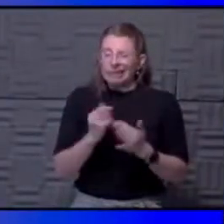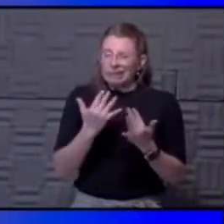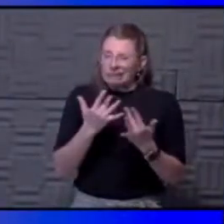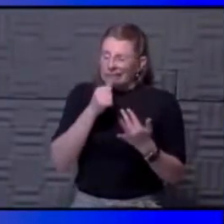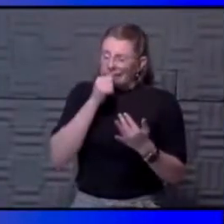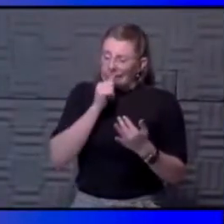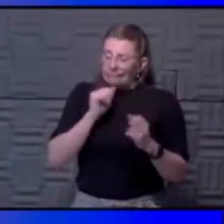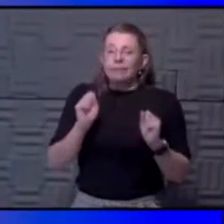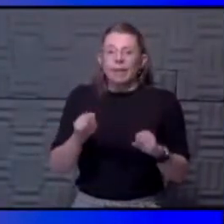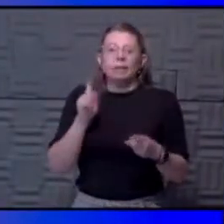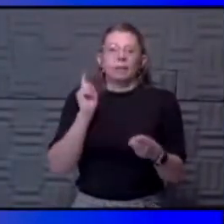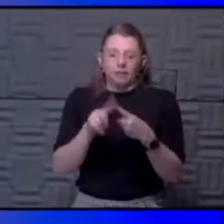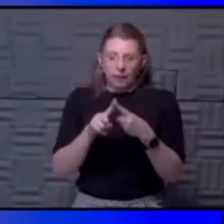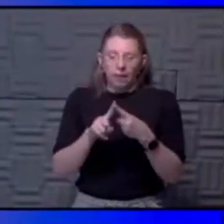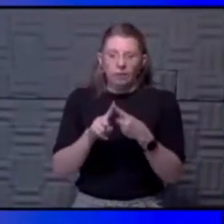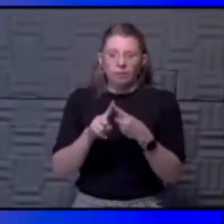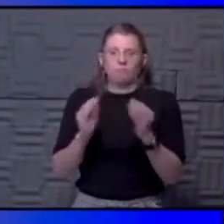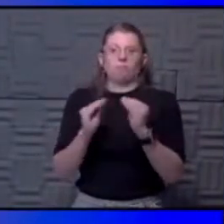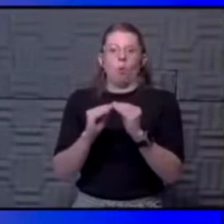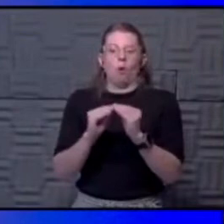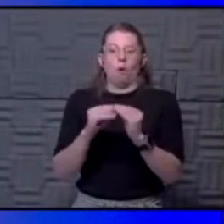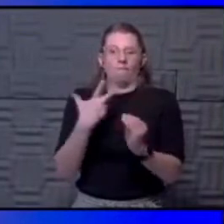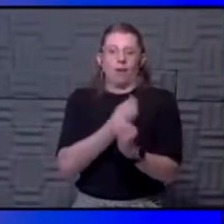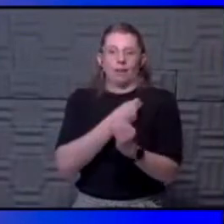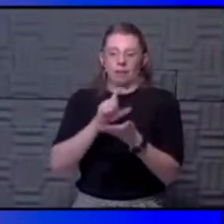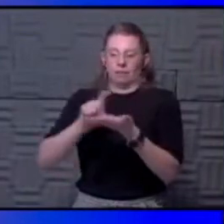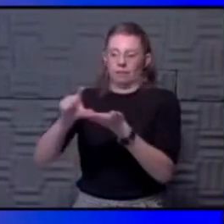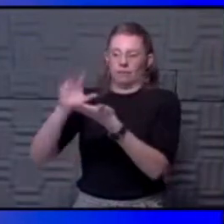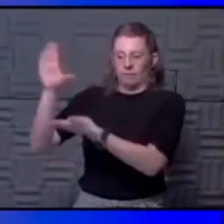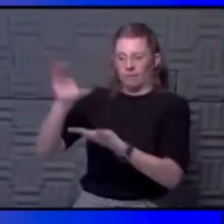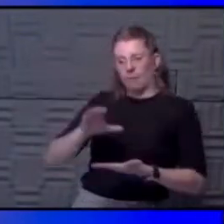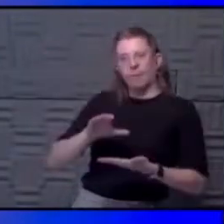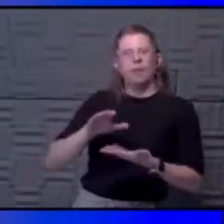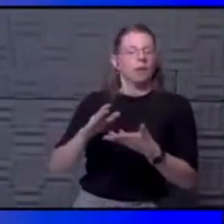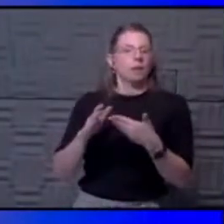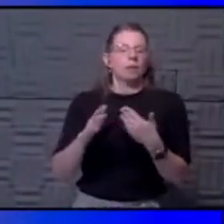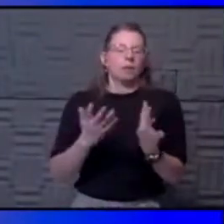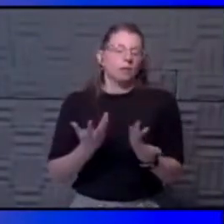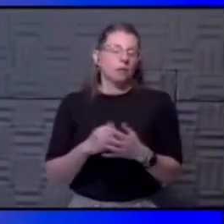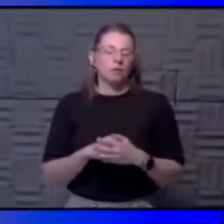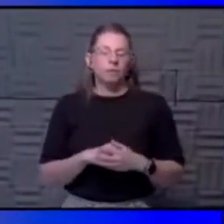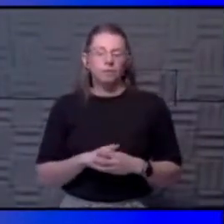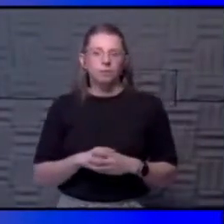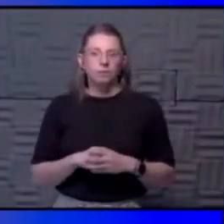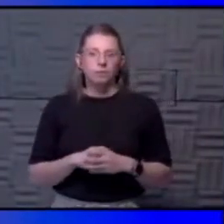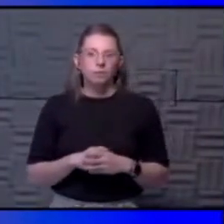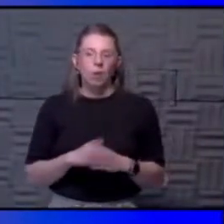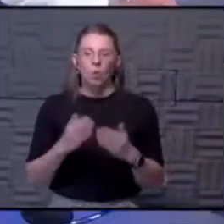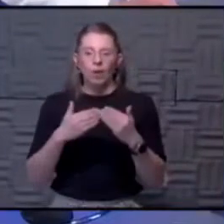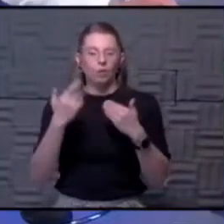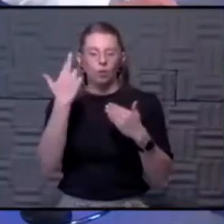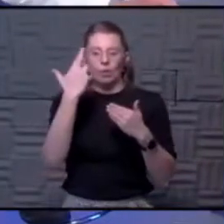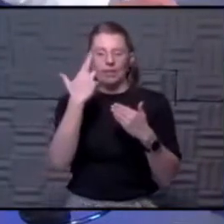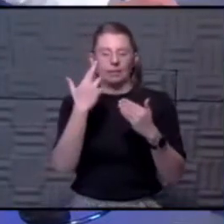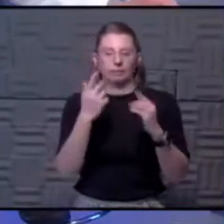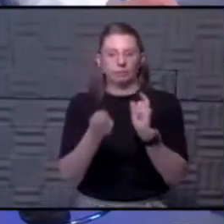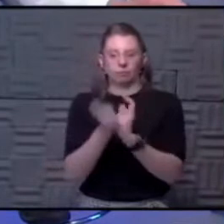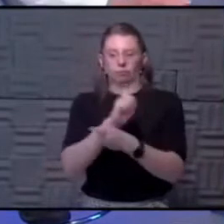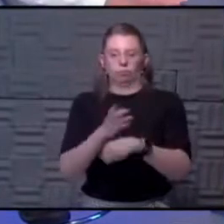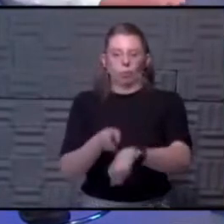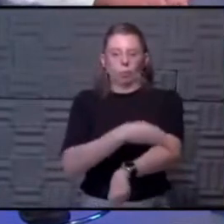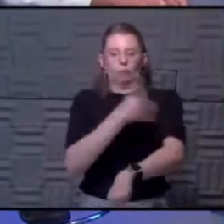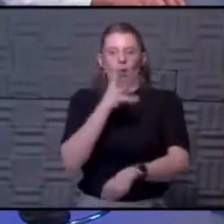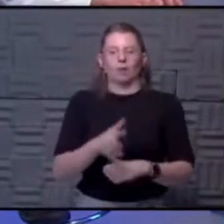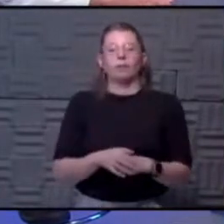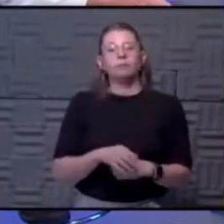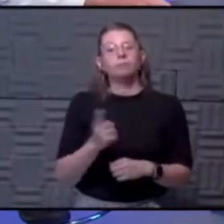tide, till maybe the phasing changes in Kansas, till there's more doses available, whatever the variable is that really Yeah. makes it look really different. It's going to be, and we're going to get there,